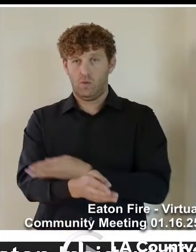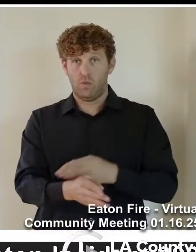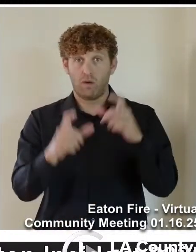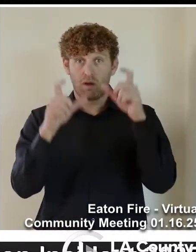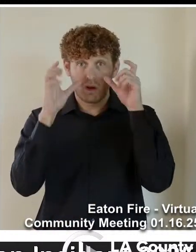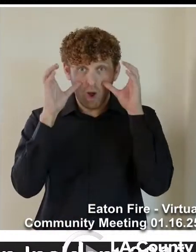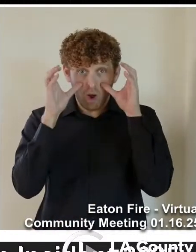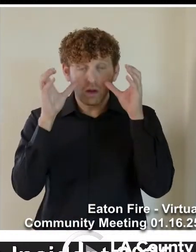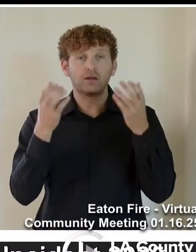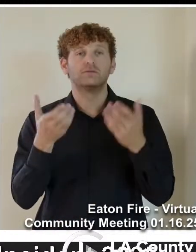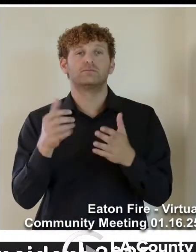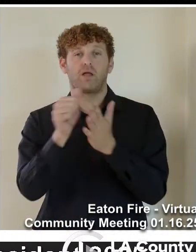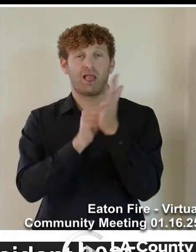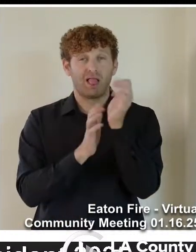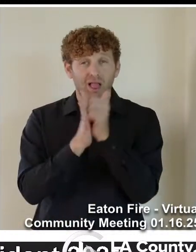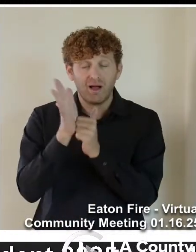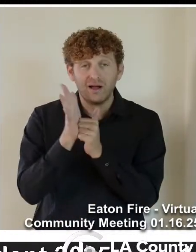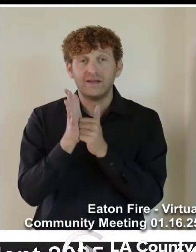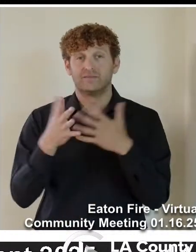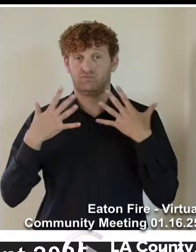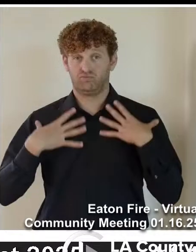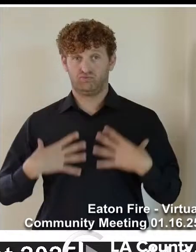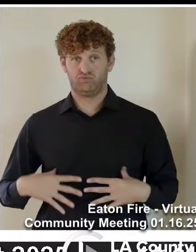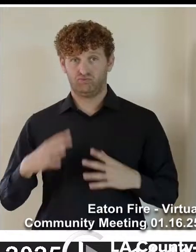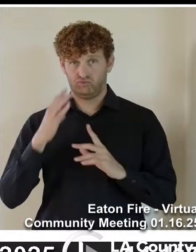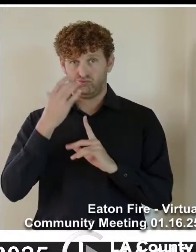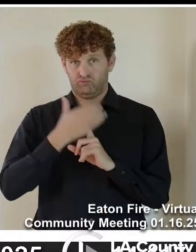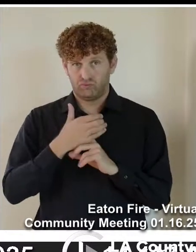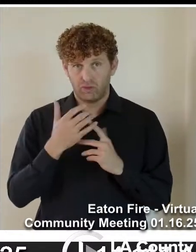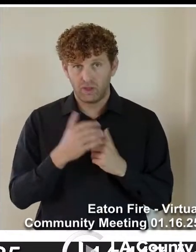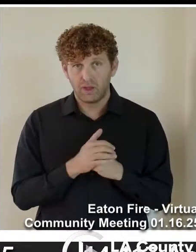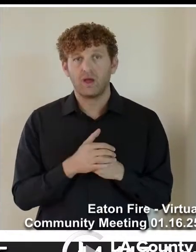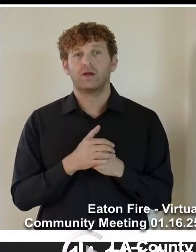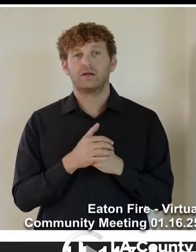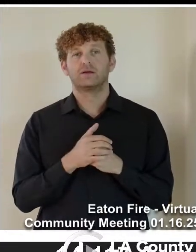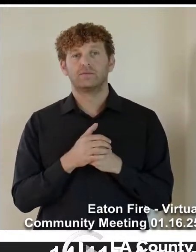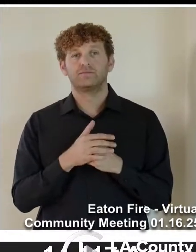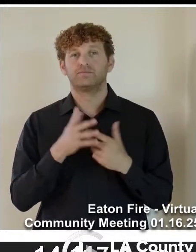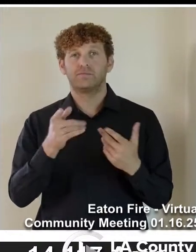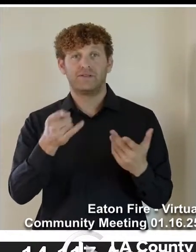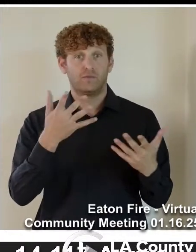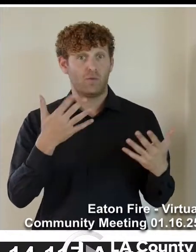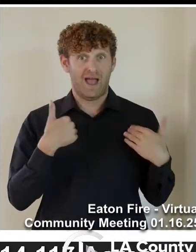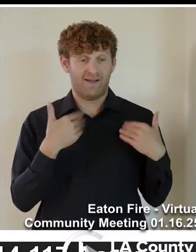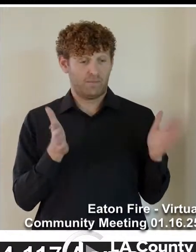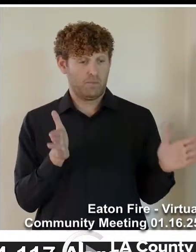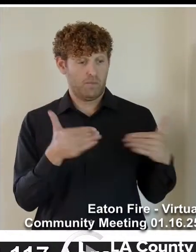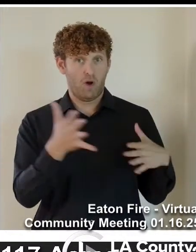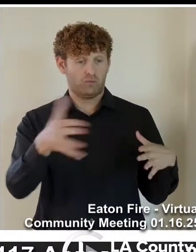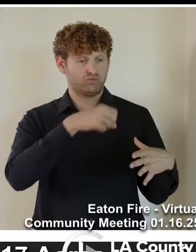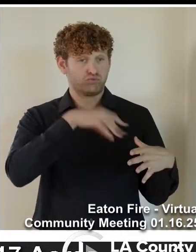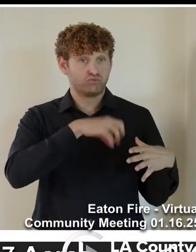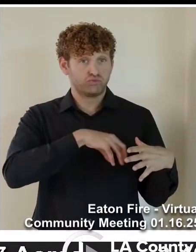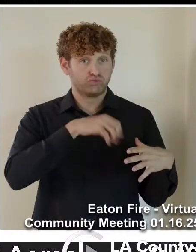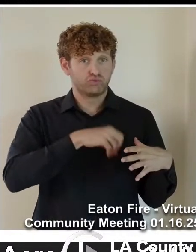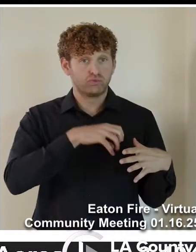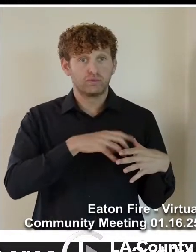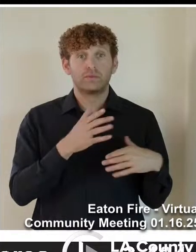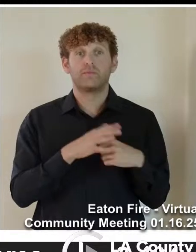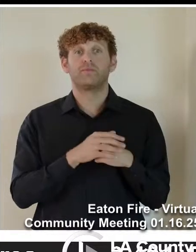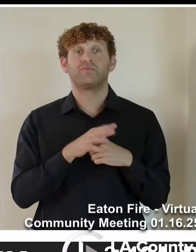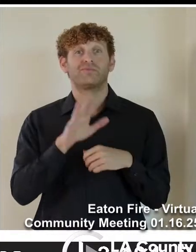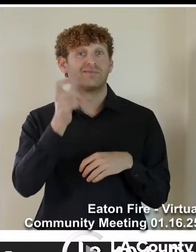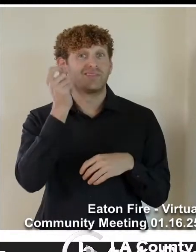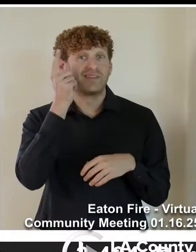individual components themselves. Maybe put them in a container of some sort. Be aware that the half-life of those particular compounds,